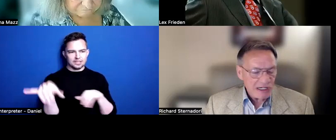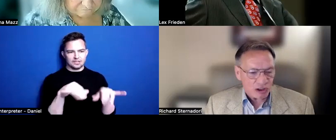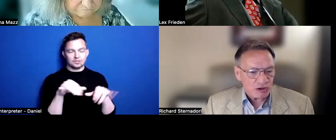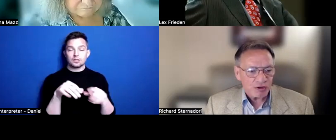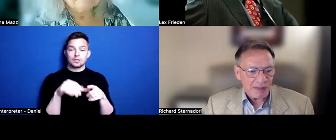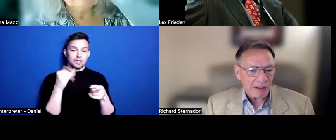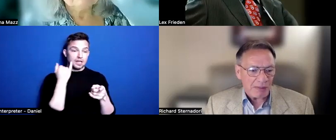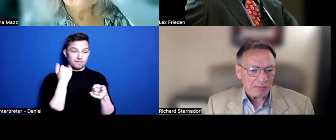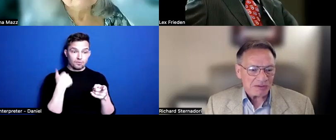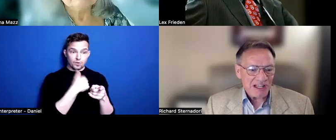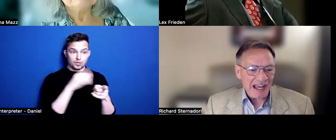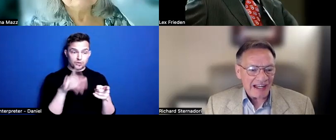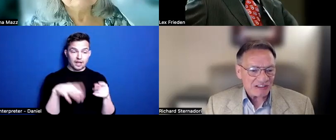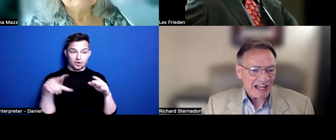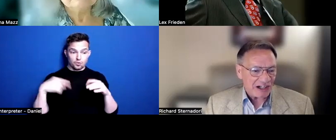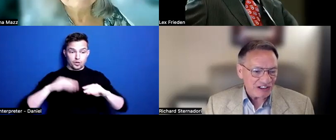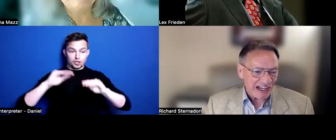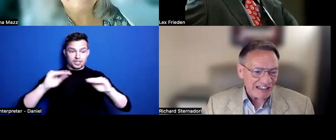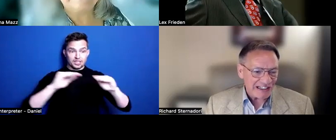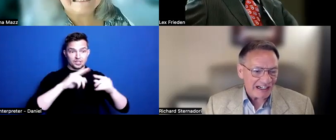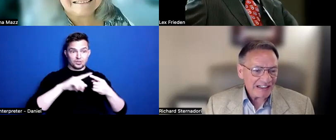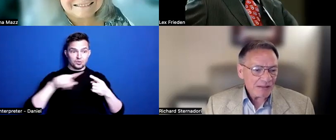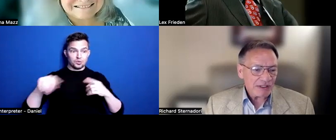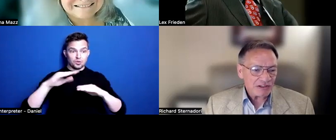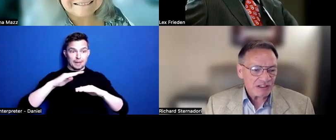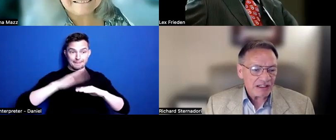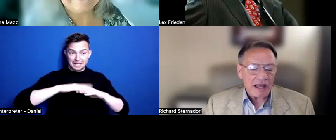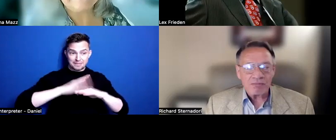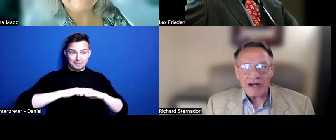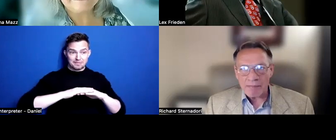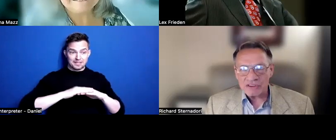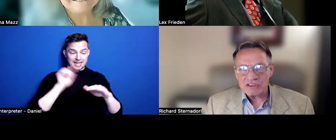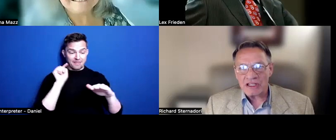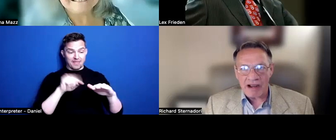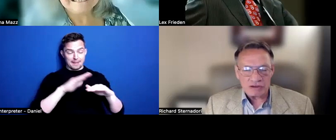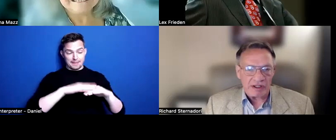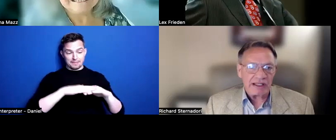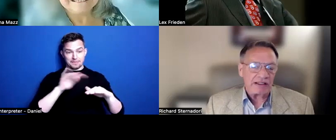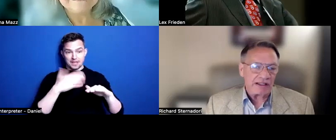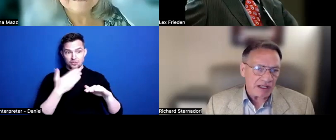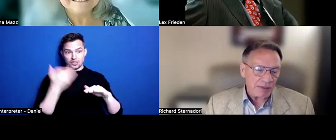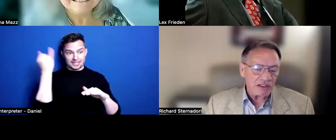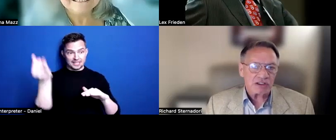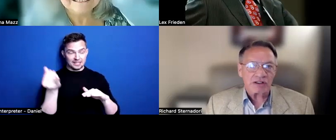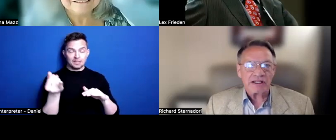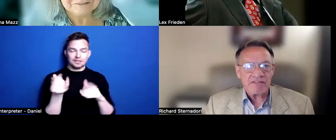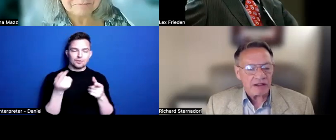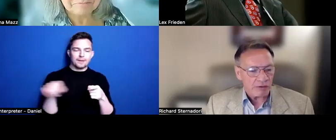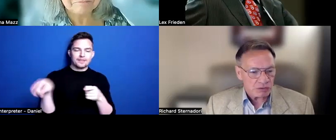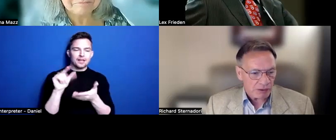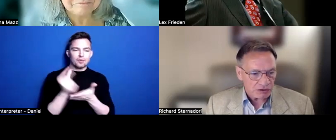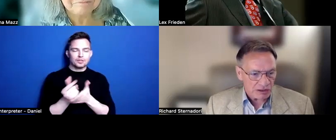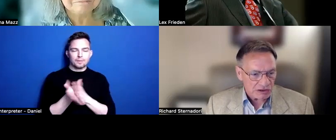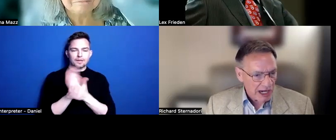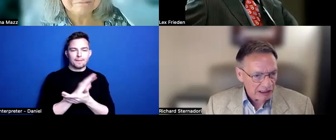then teaching to the minimums? And is that a good idea? Because what happens is they graduate, they become an intern, and they've had